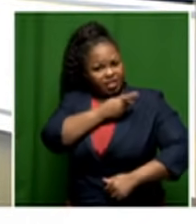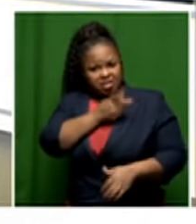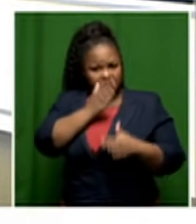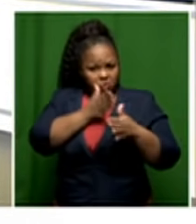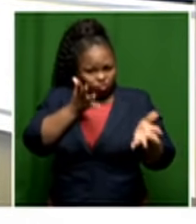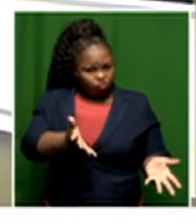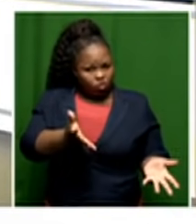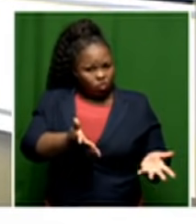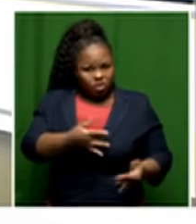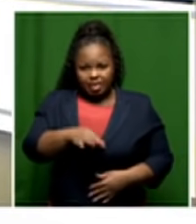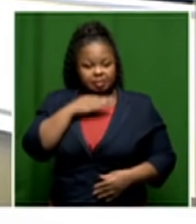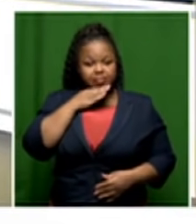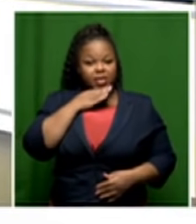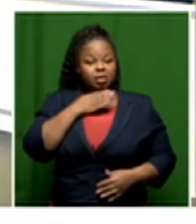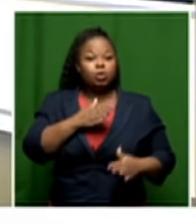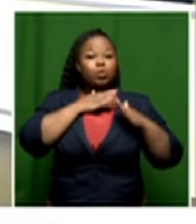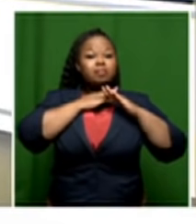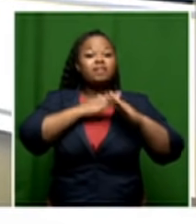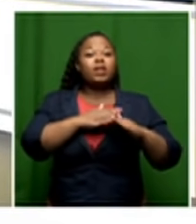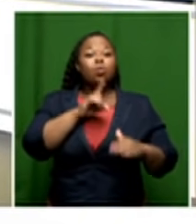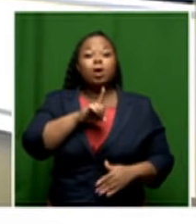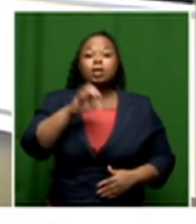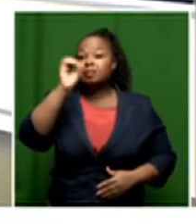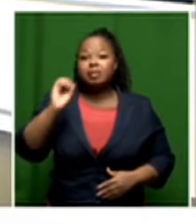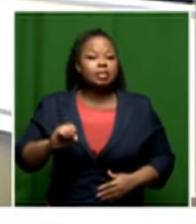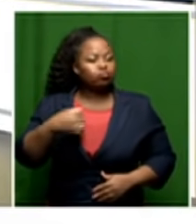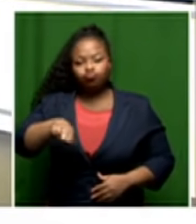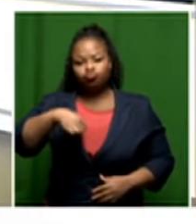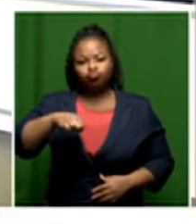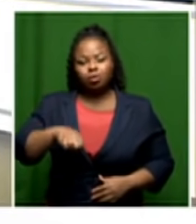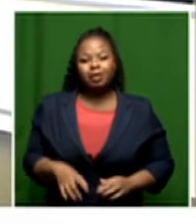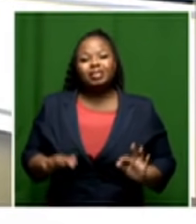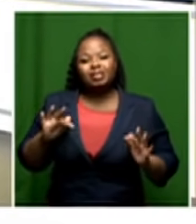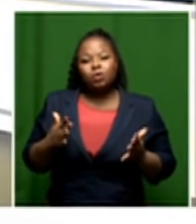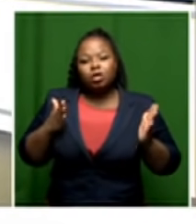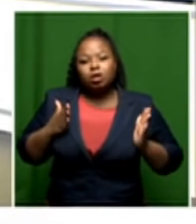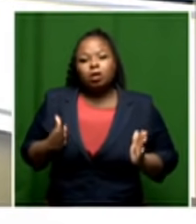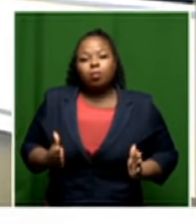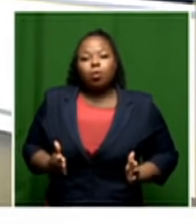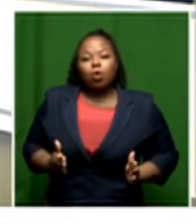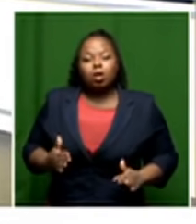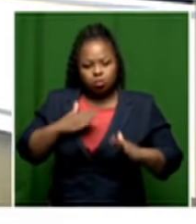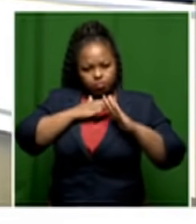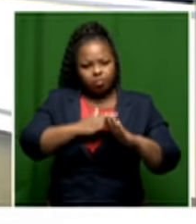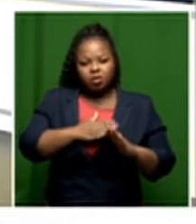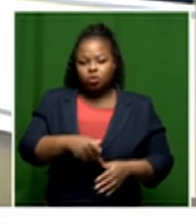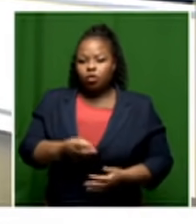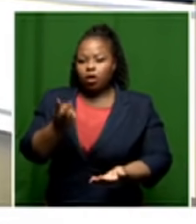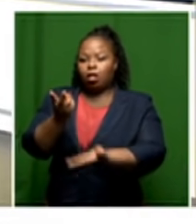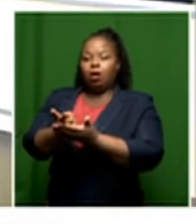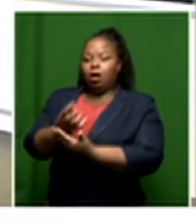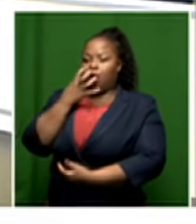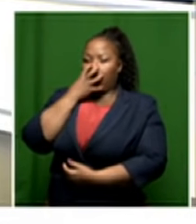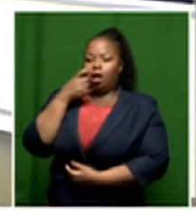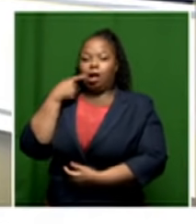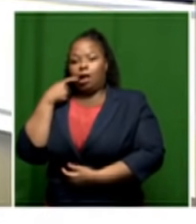It's not that you're not going to get it. It is how you react to it. So instead of the hospitalization, going on ventilators and getting very